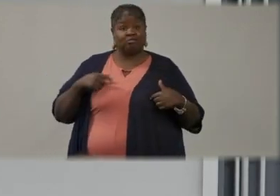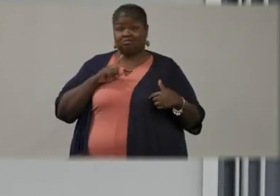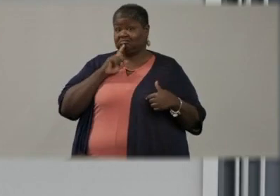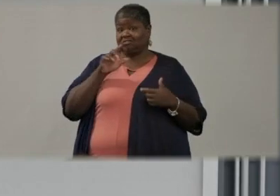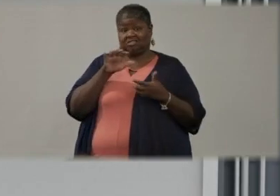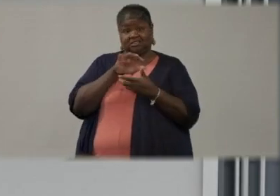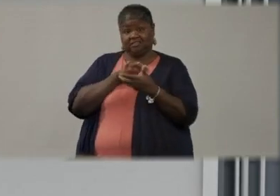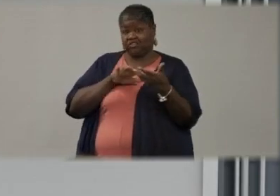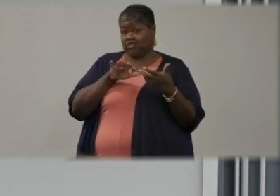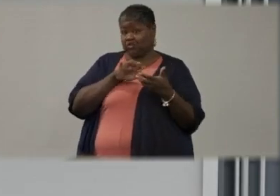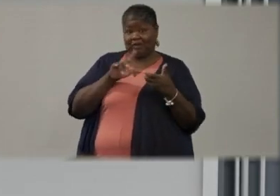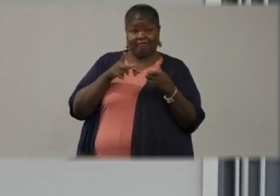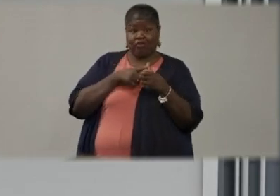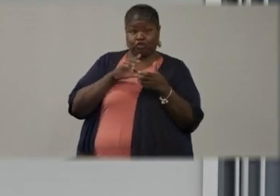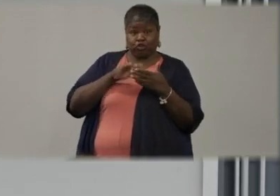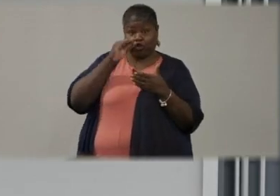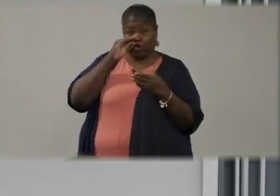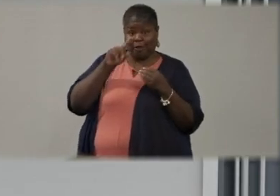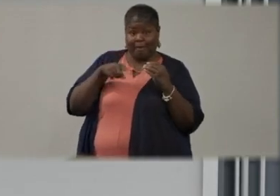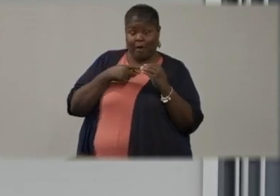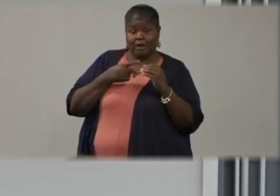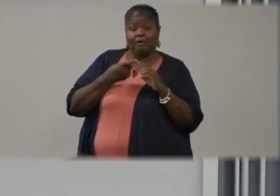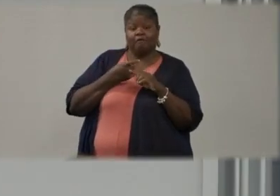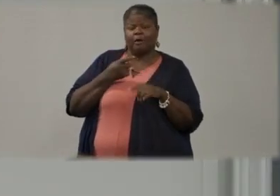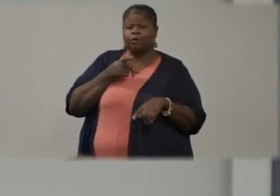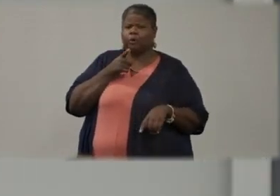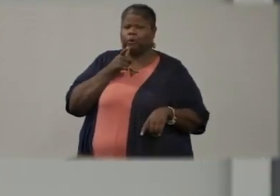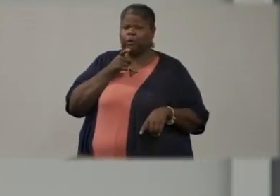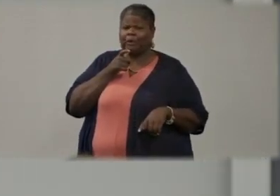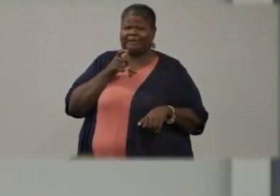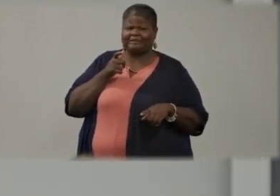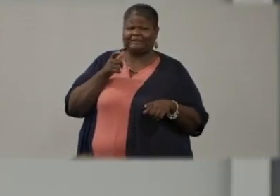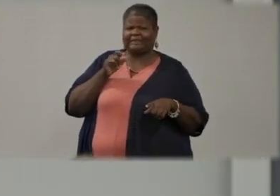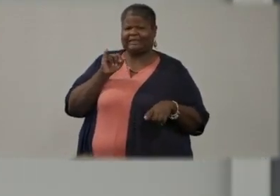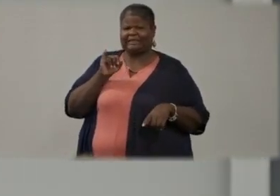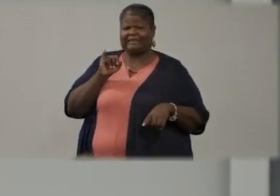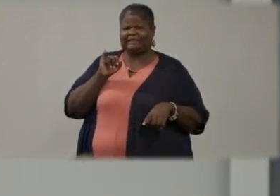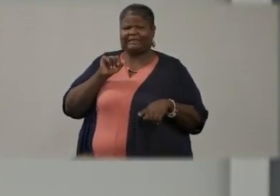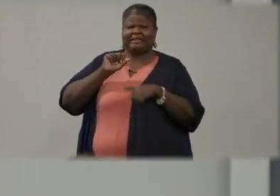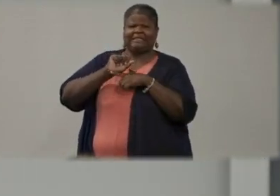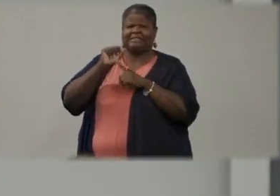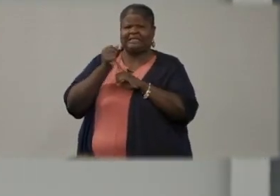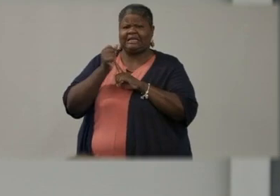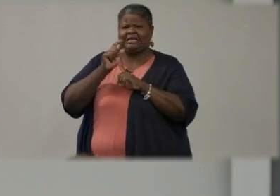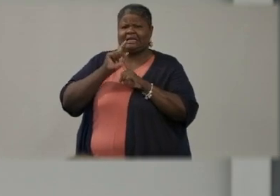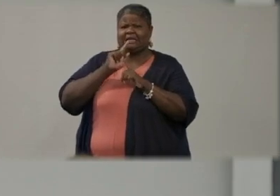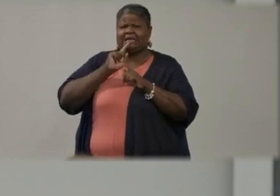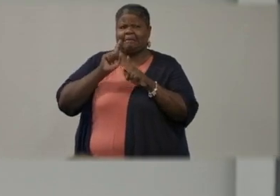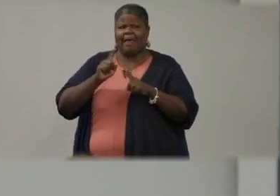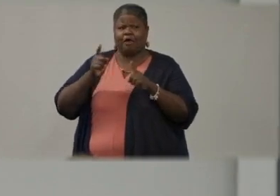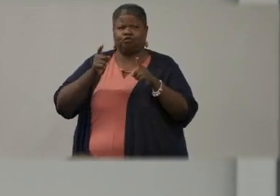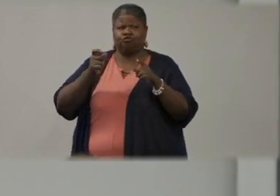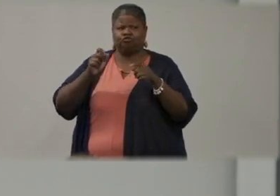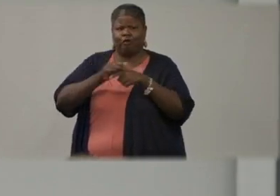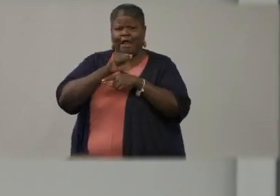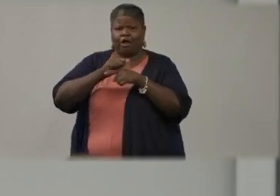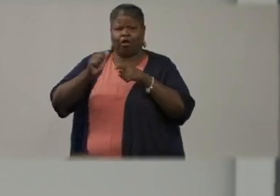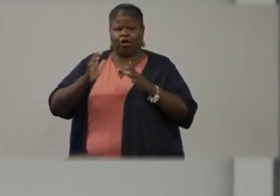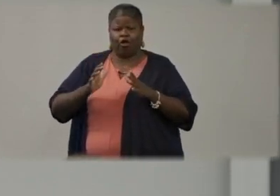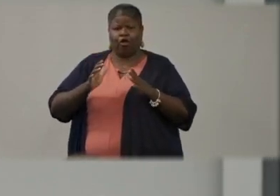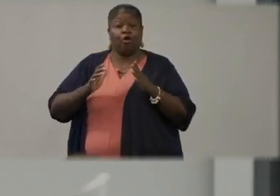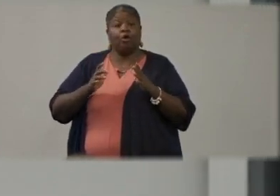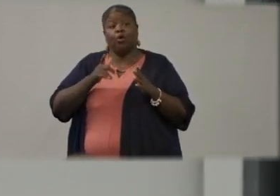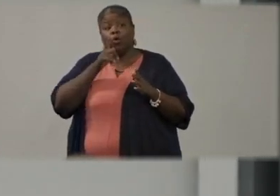confused when I first learned about it with who is the incident command trainer? Well, it's whoever is the